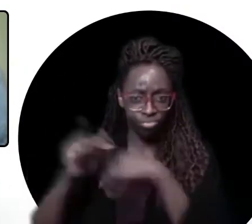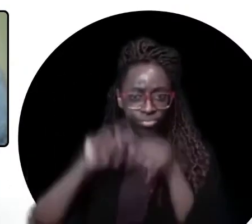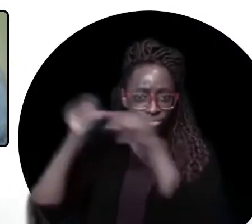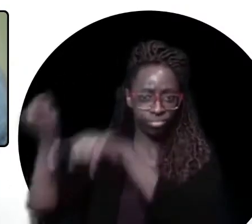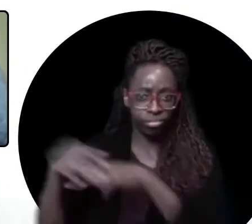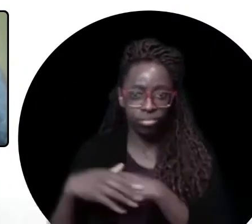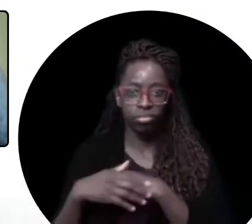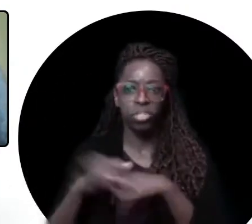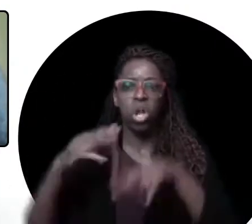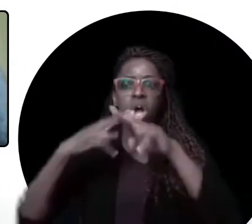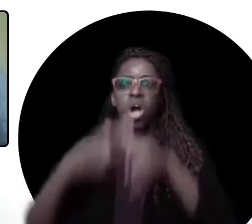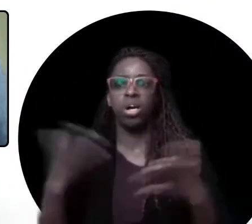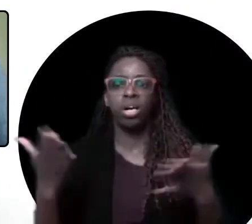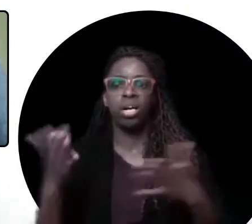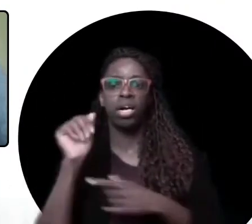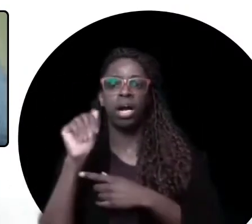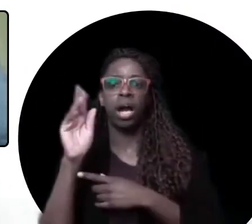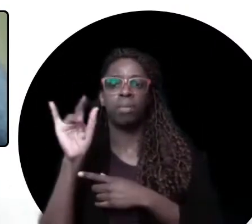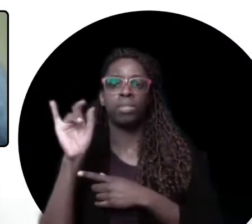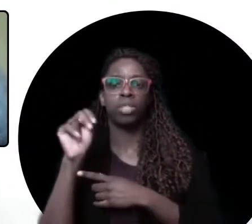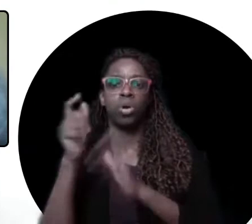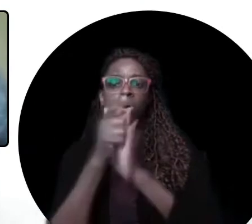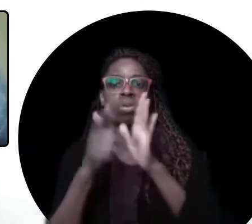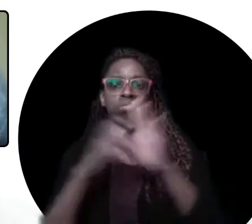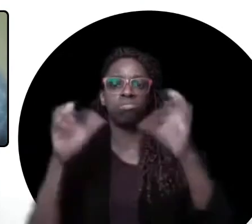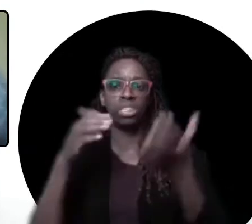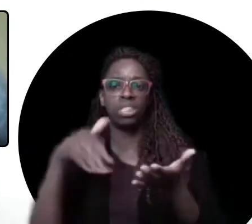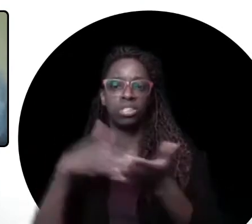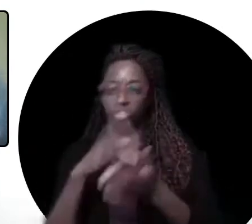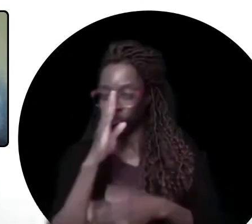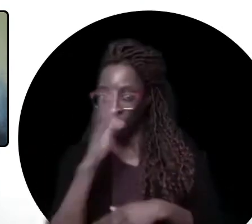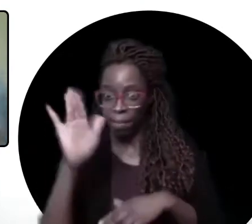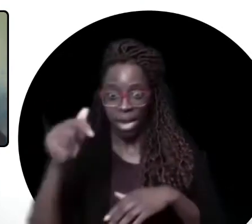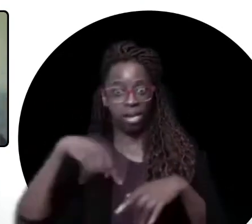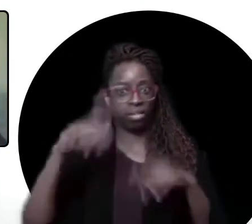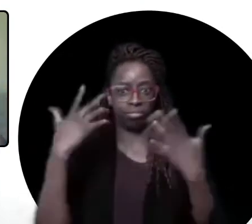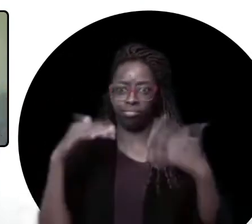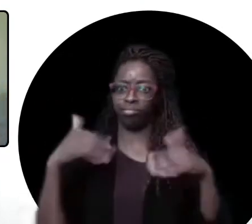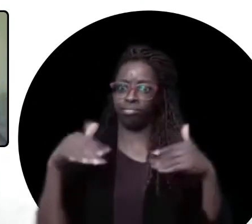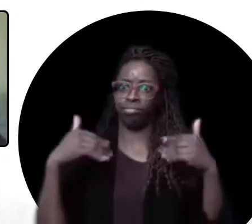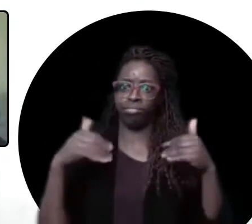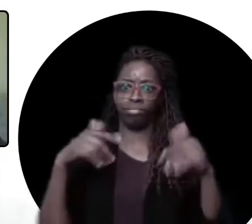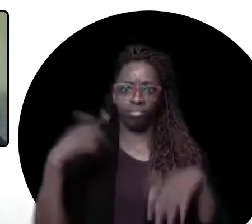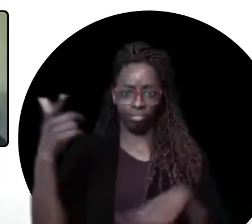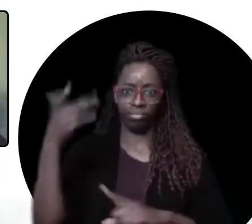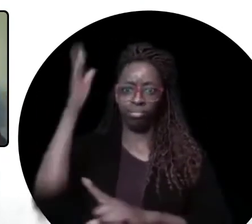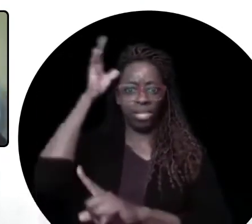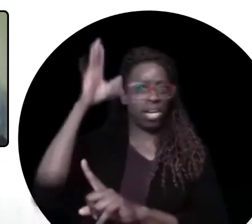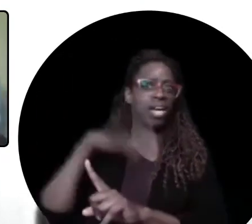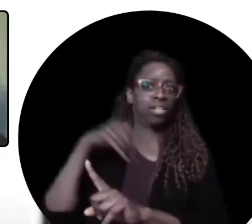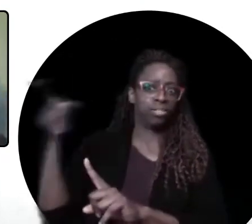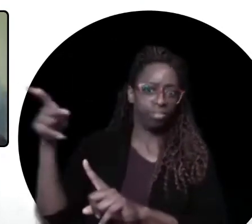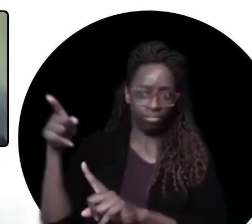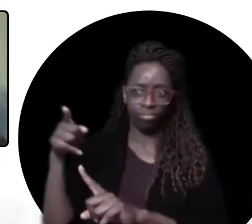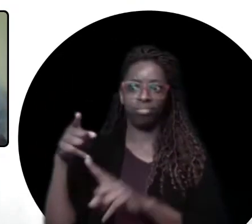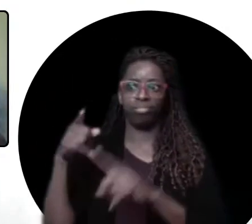amazing man, Robert Salim Holbrooke, who spent, I don't know, 25 years in prison.